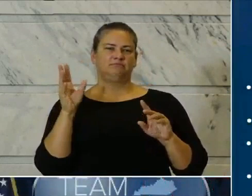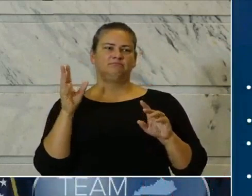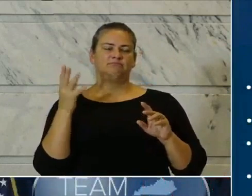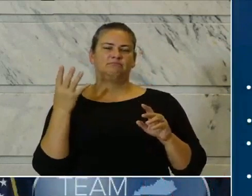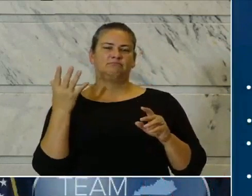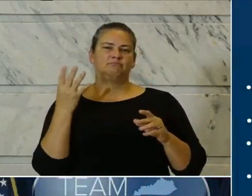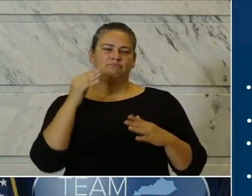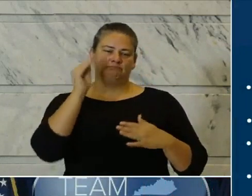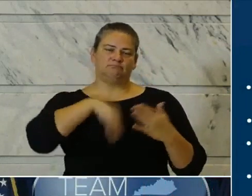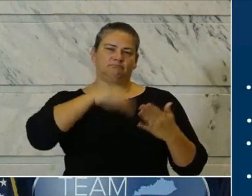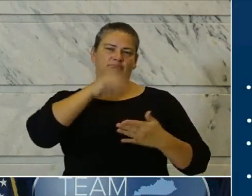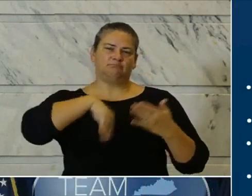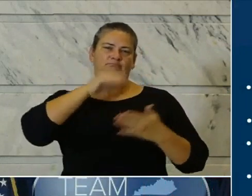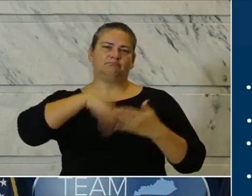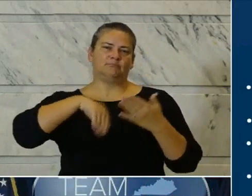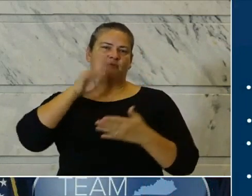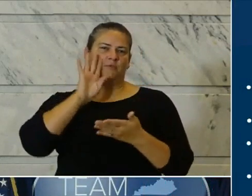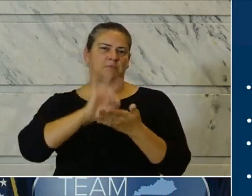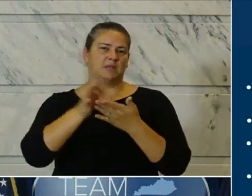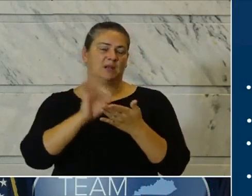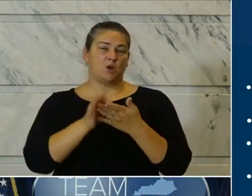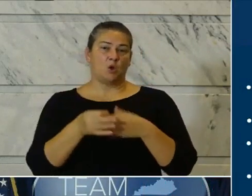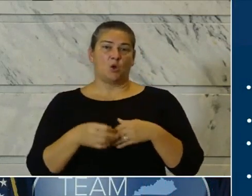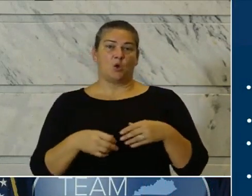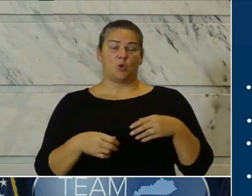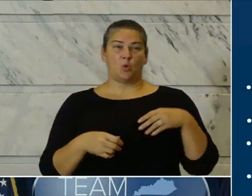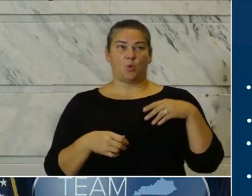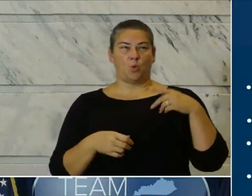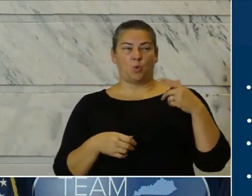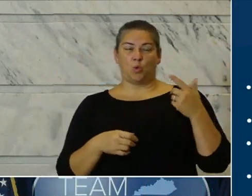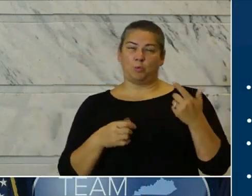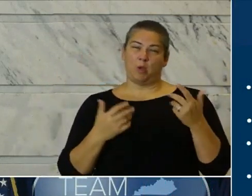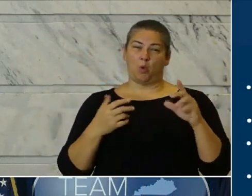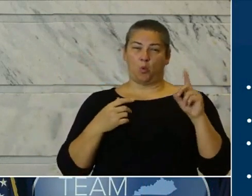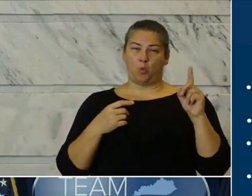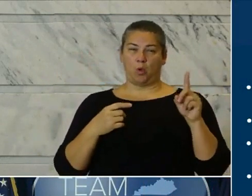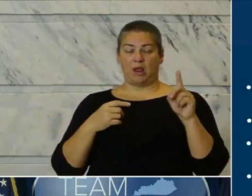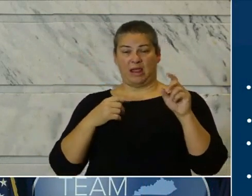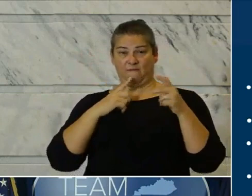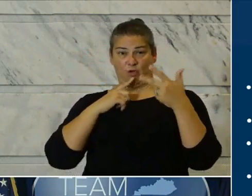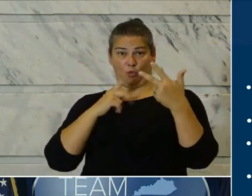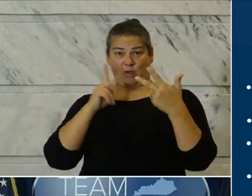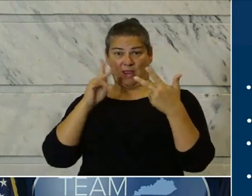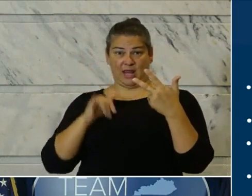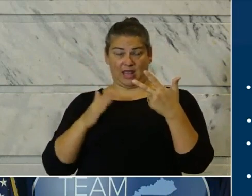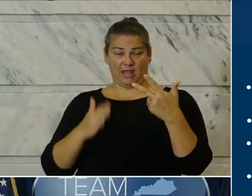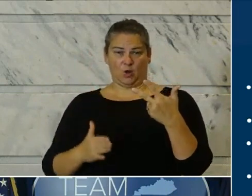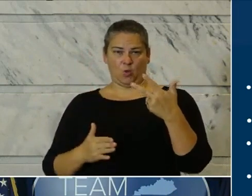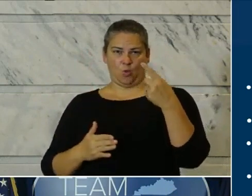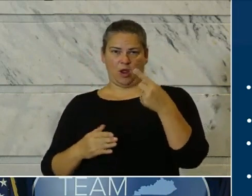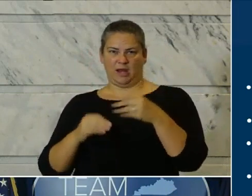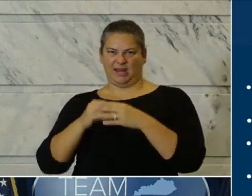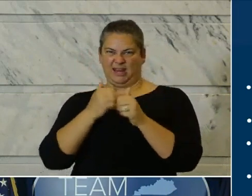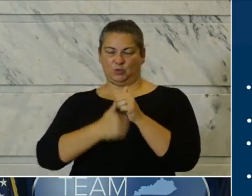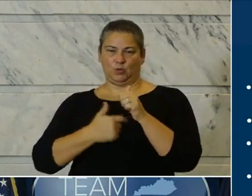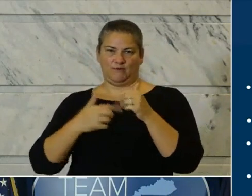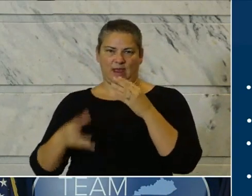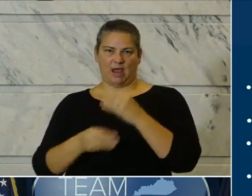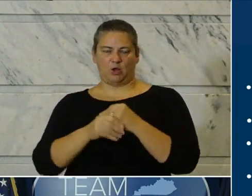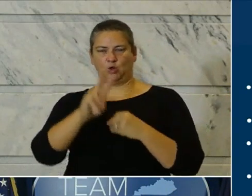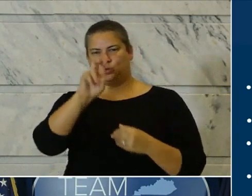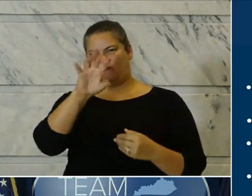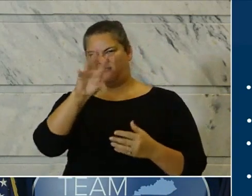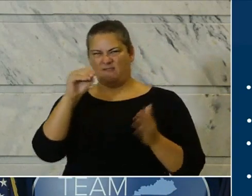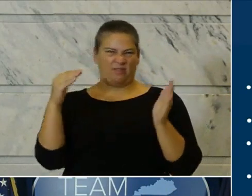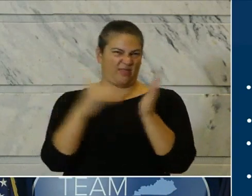little more than one in three Kentuckians, and we have added over 250,000 people